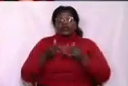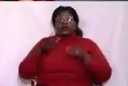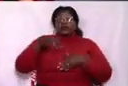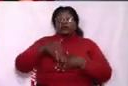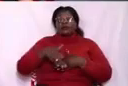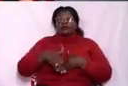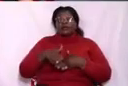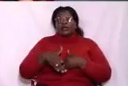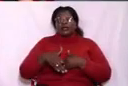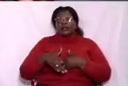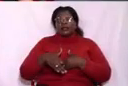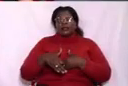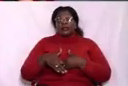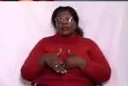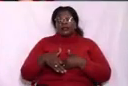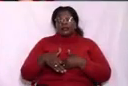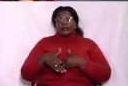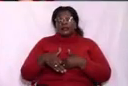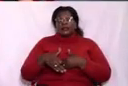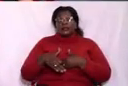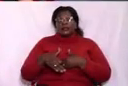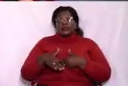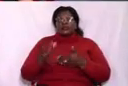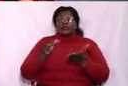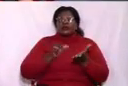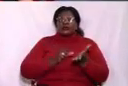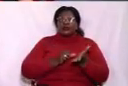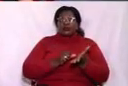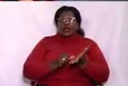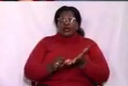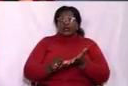is a funded.